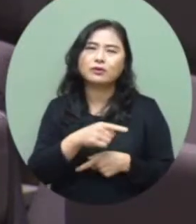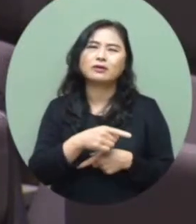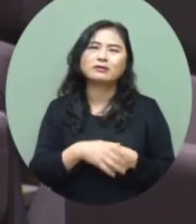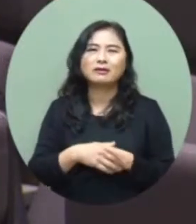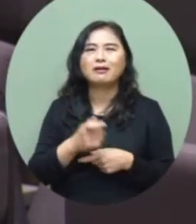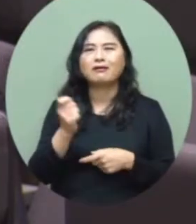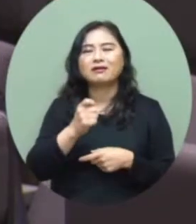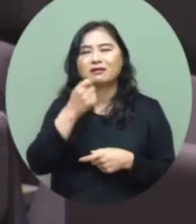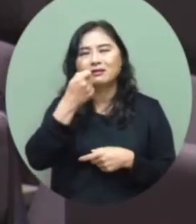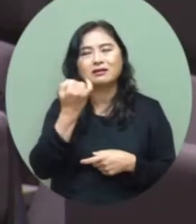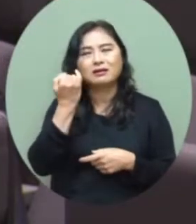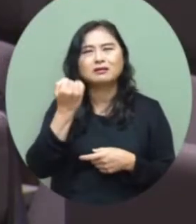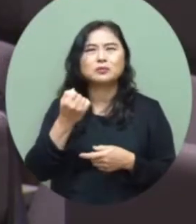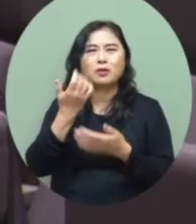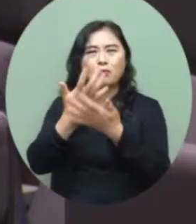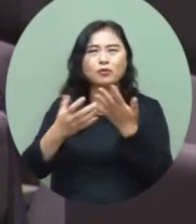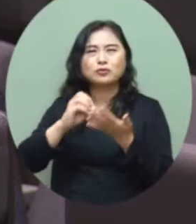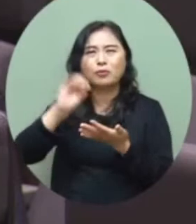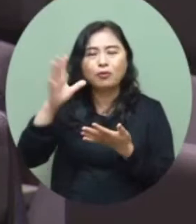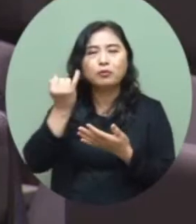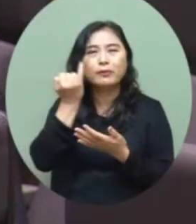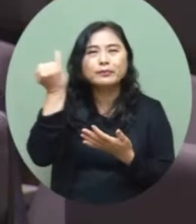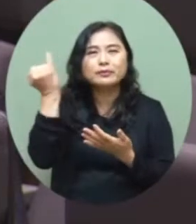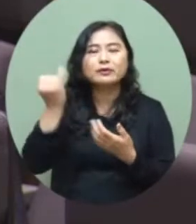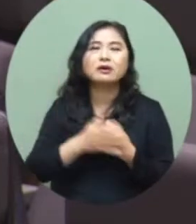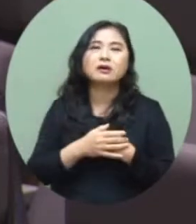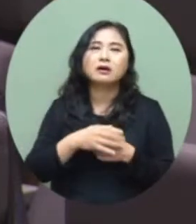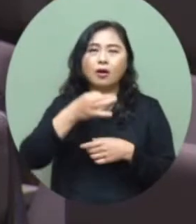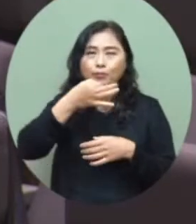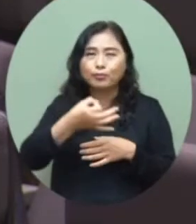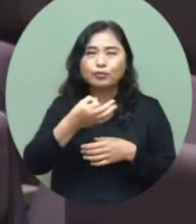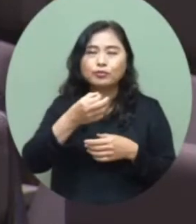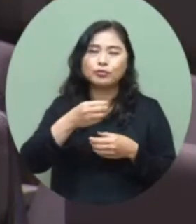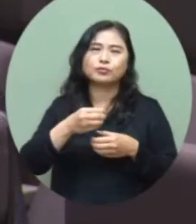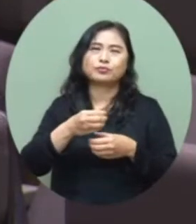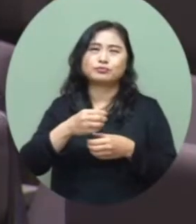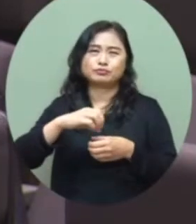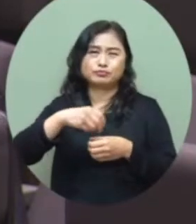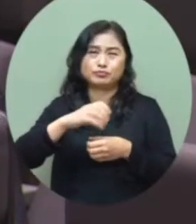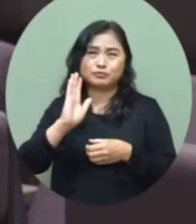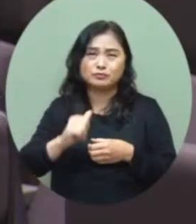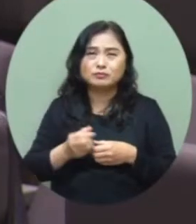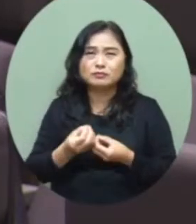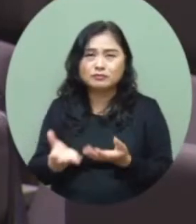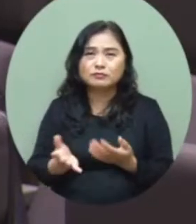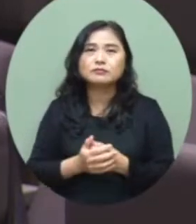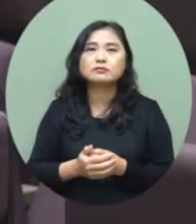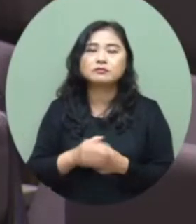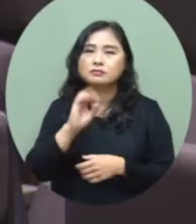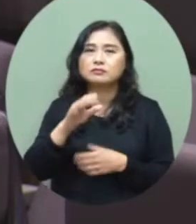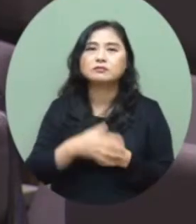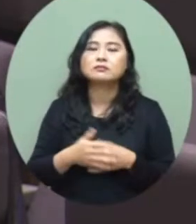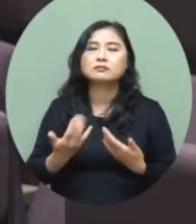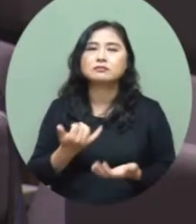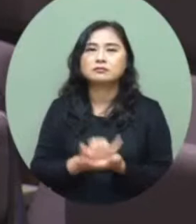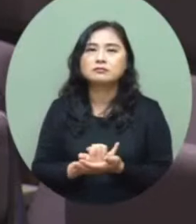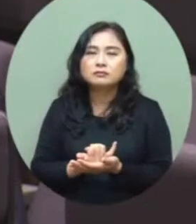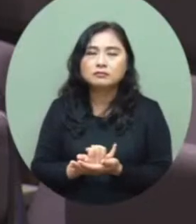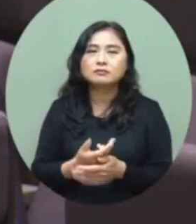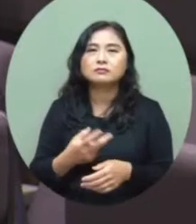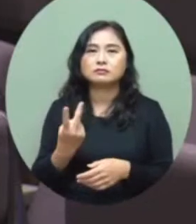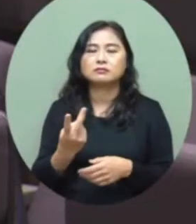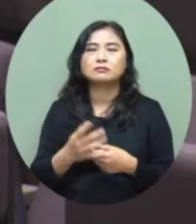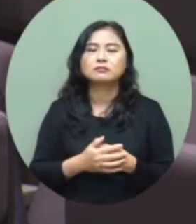bottles? Because that would also reduce the risk that they do not know how to use the test kits and so on. And